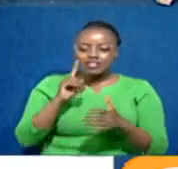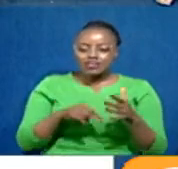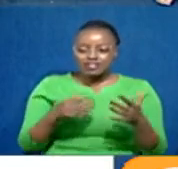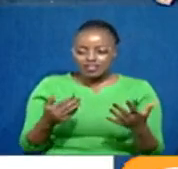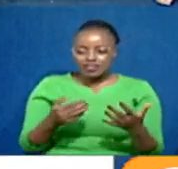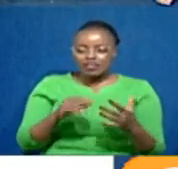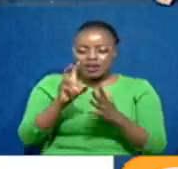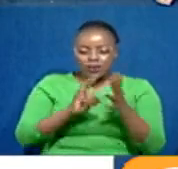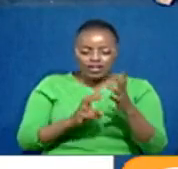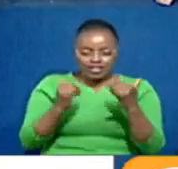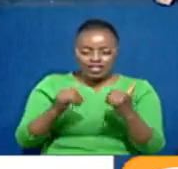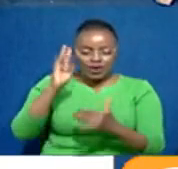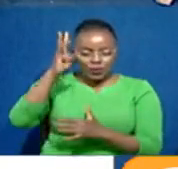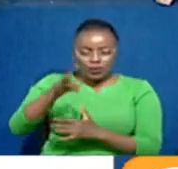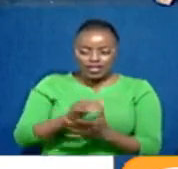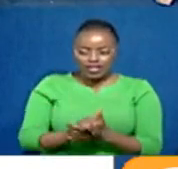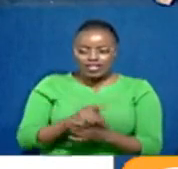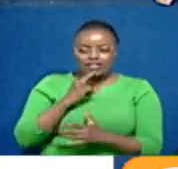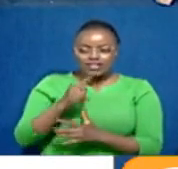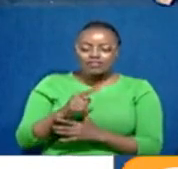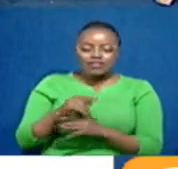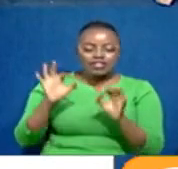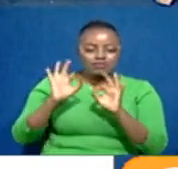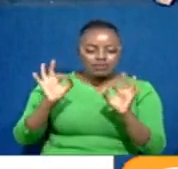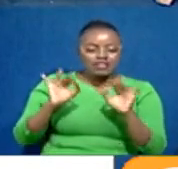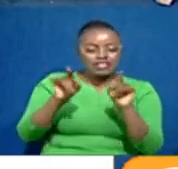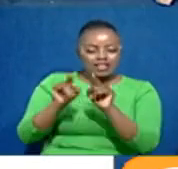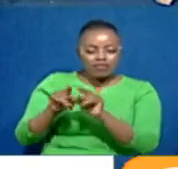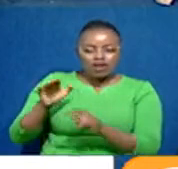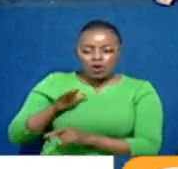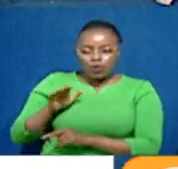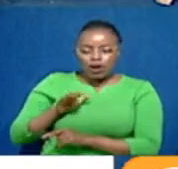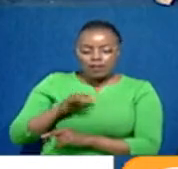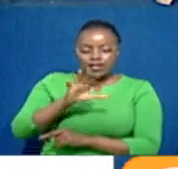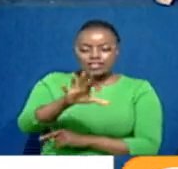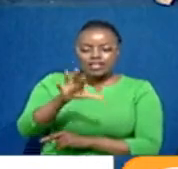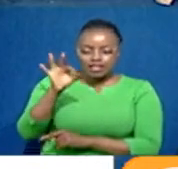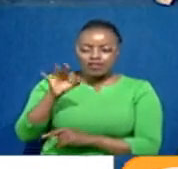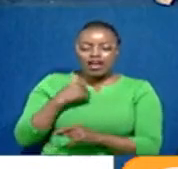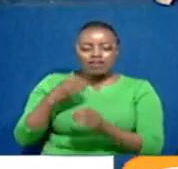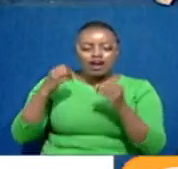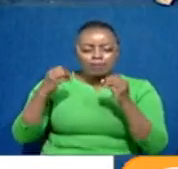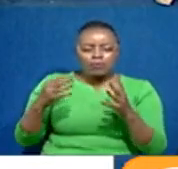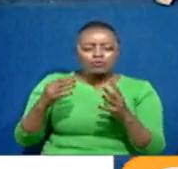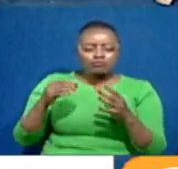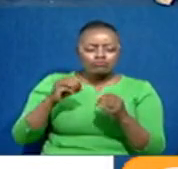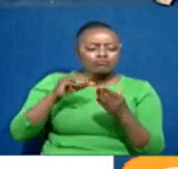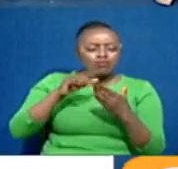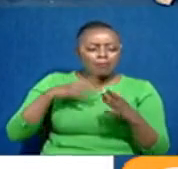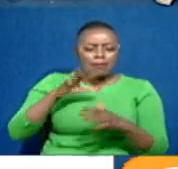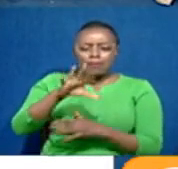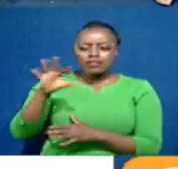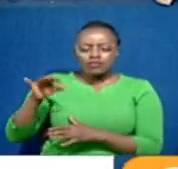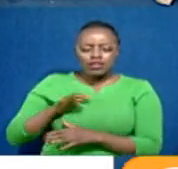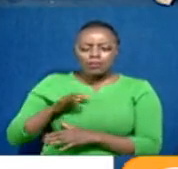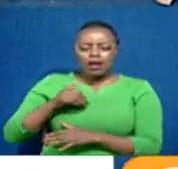What does she say? I'll read it right now. It says, it's amusing the fixation of a woman selected. There are many more candidates who have selected